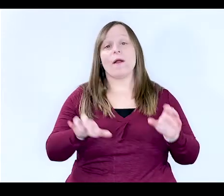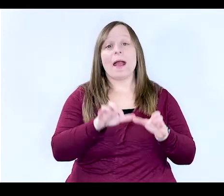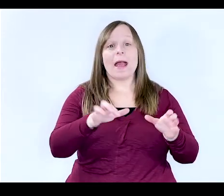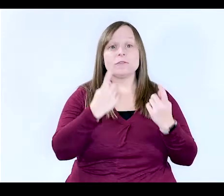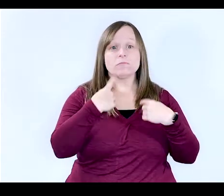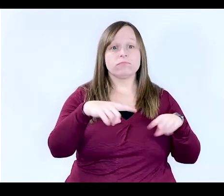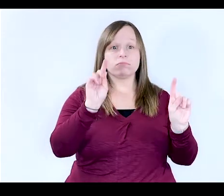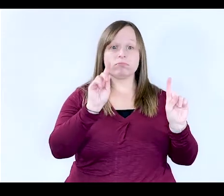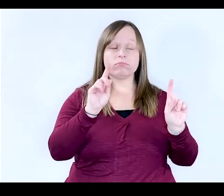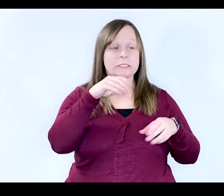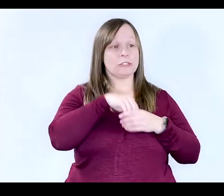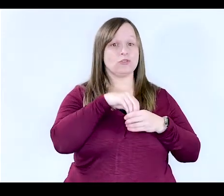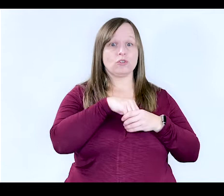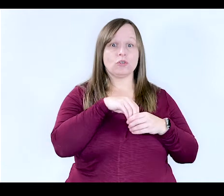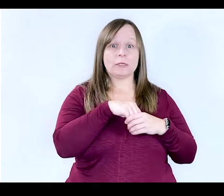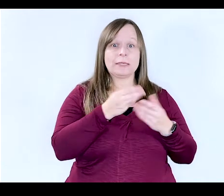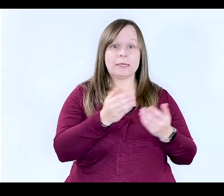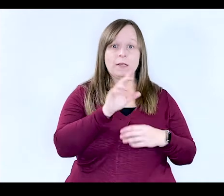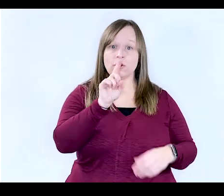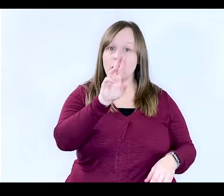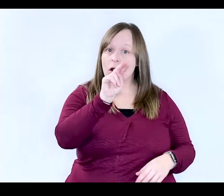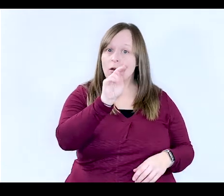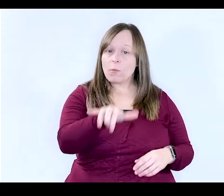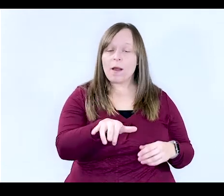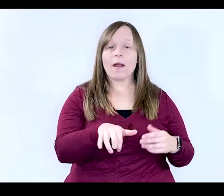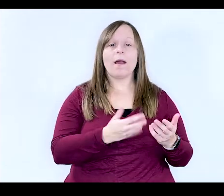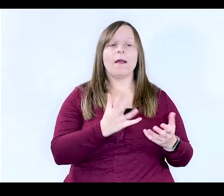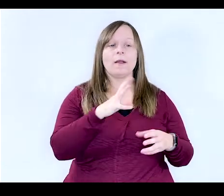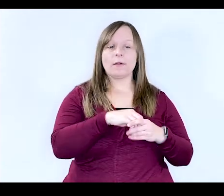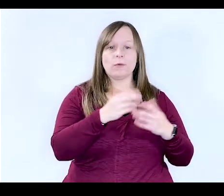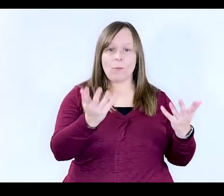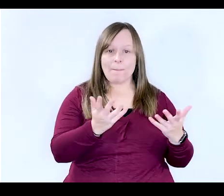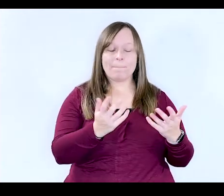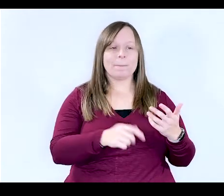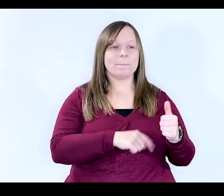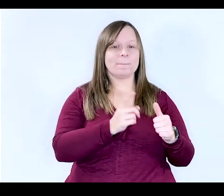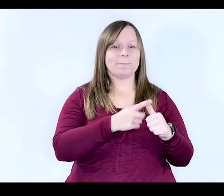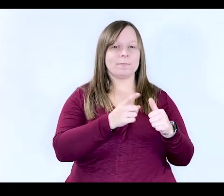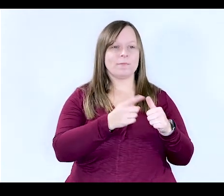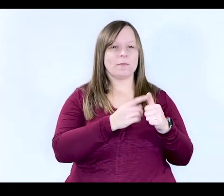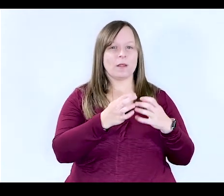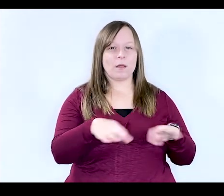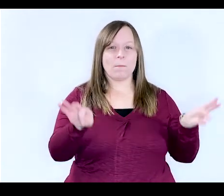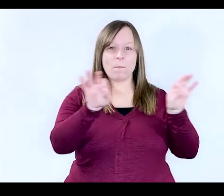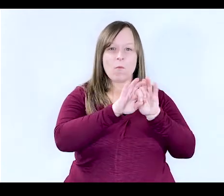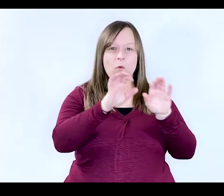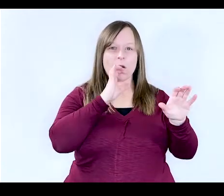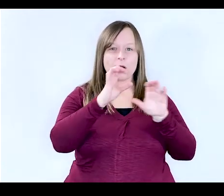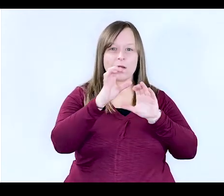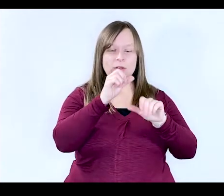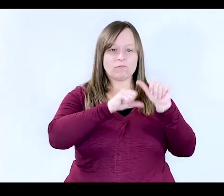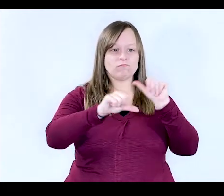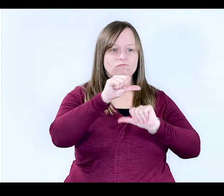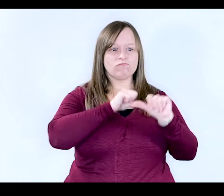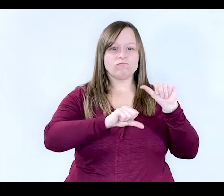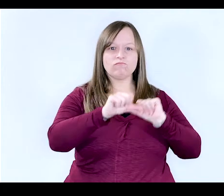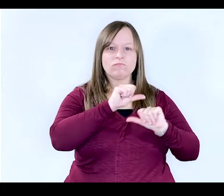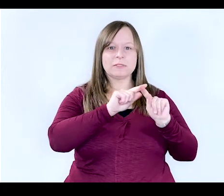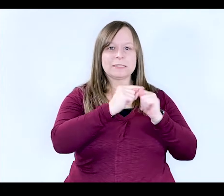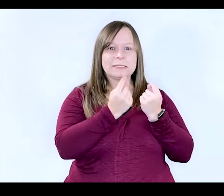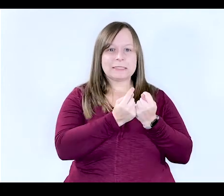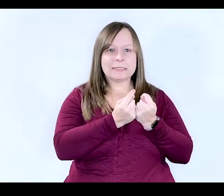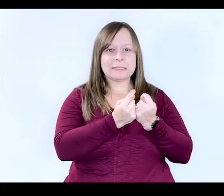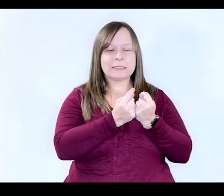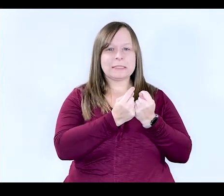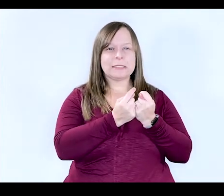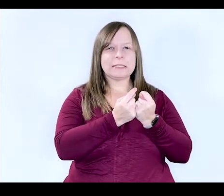actions that we've been able to take internally here at DRNY have included having very important conversations among ourselves with